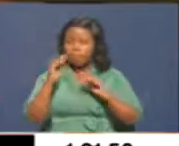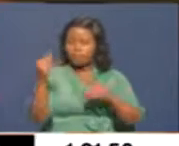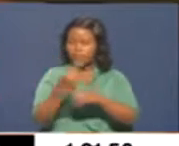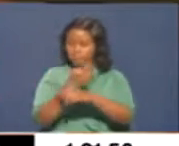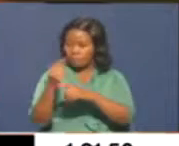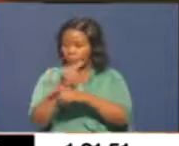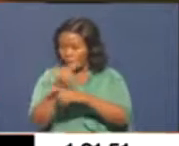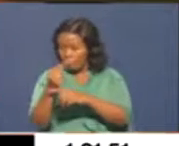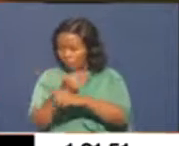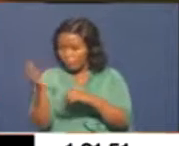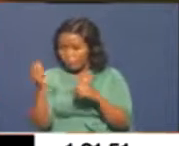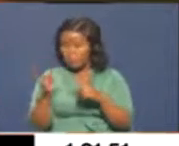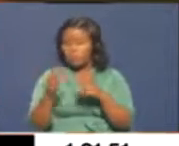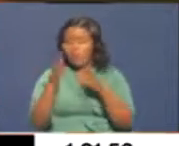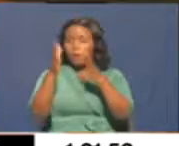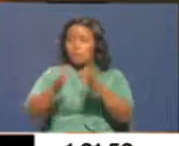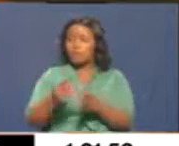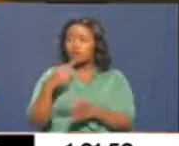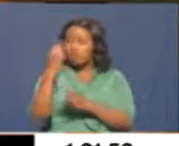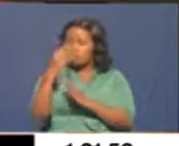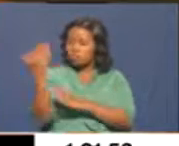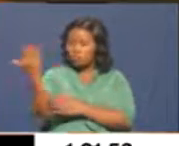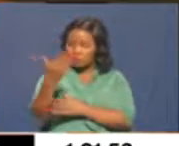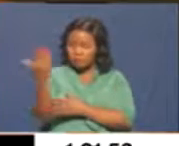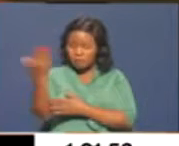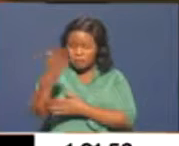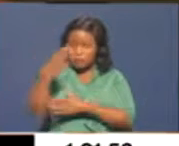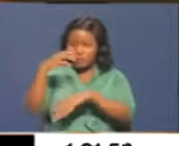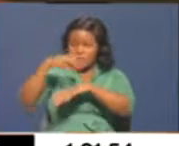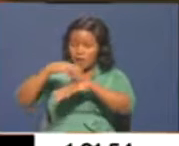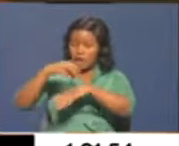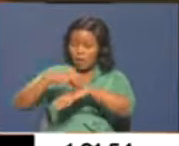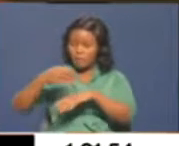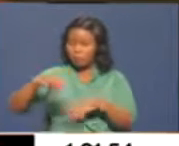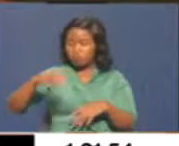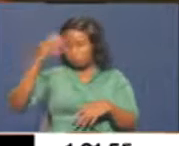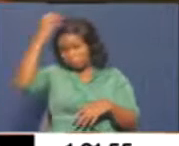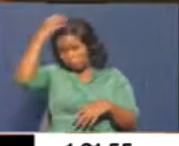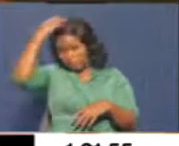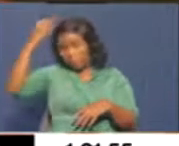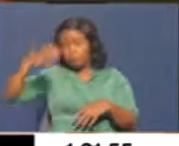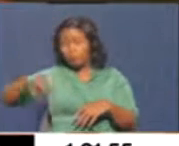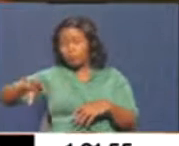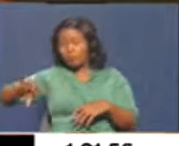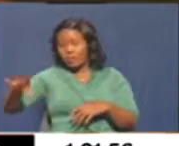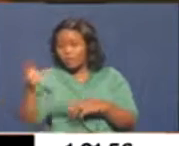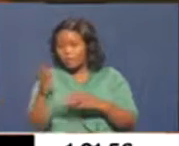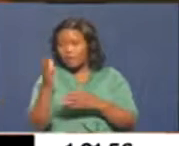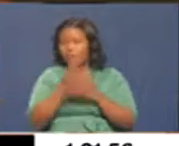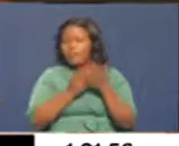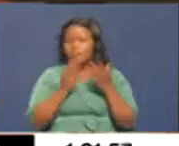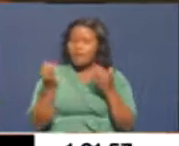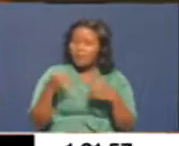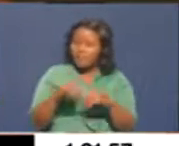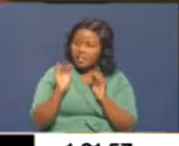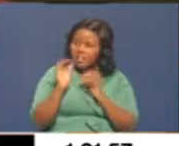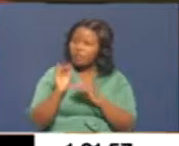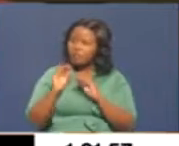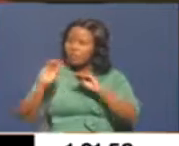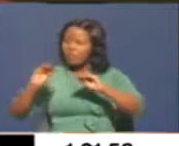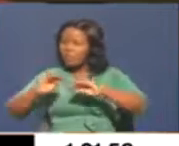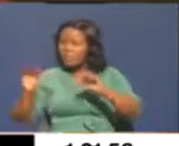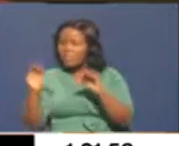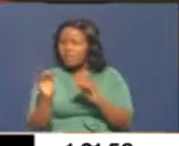over a lecture at the Riyadh Mosque in Lamu County, some are taking advantage of the vulnerable youths and changing the cause.